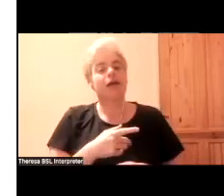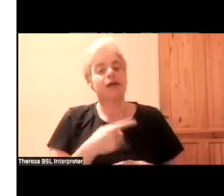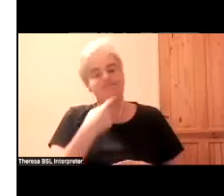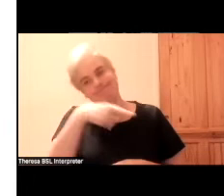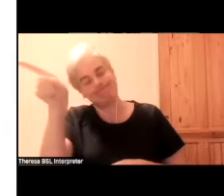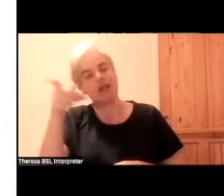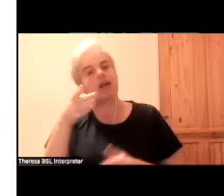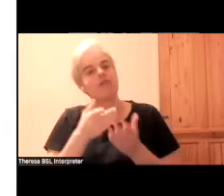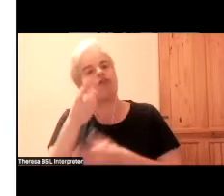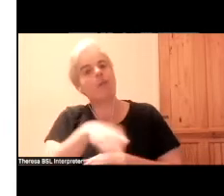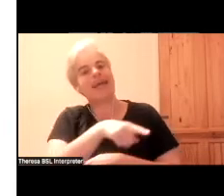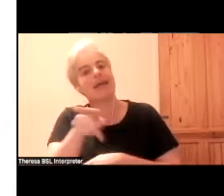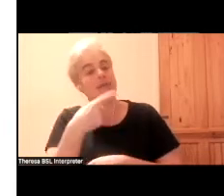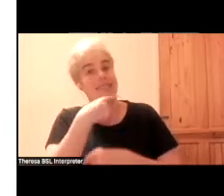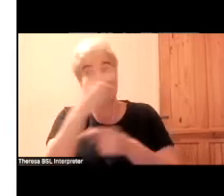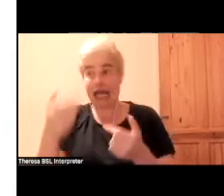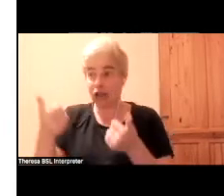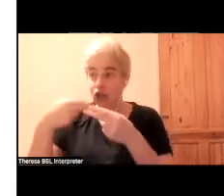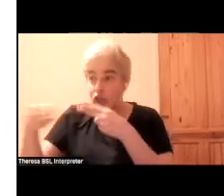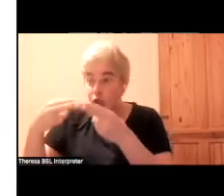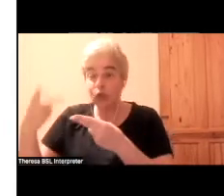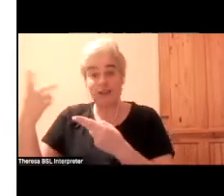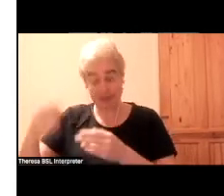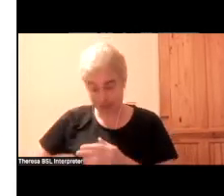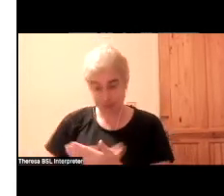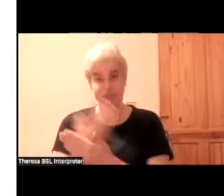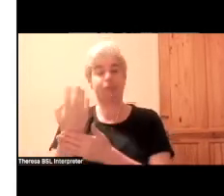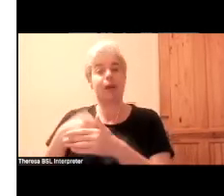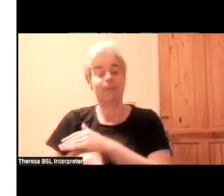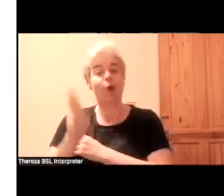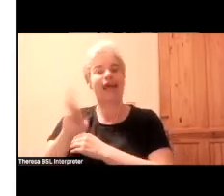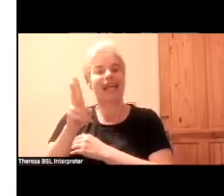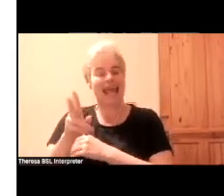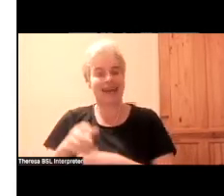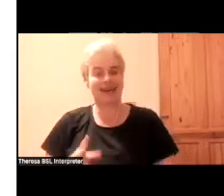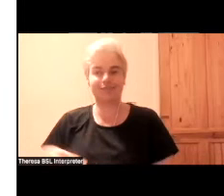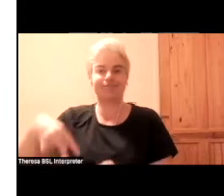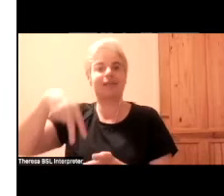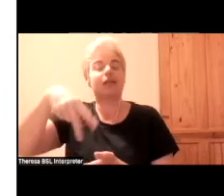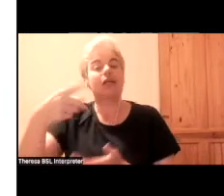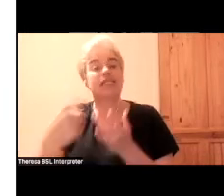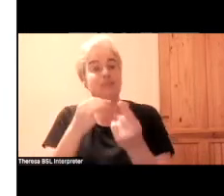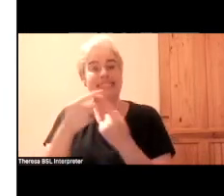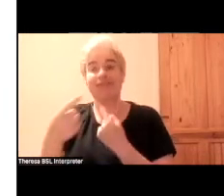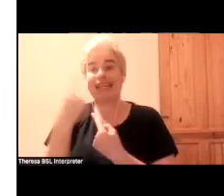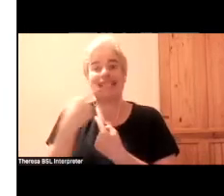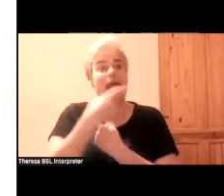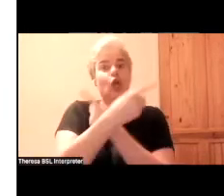him to tell the good news of his resurrection, specifically to the other men.